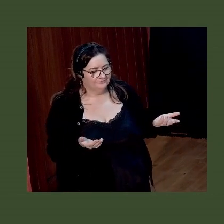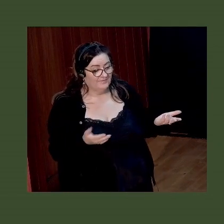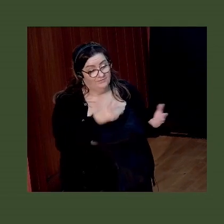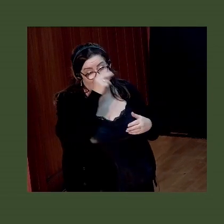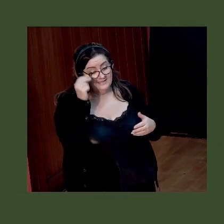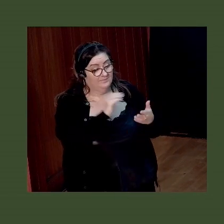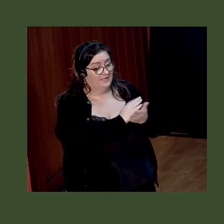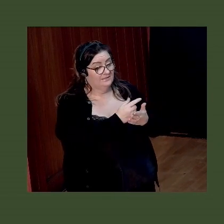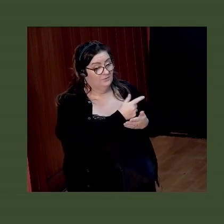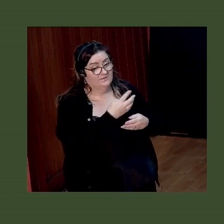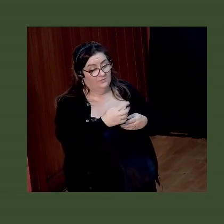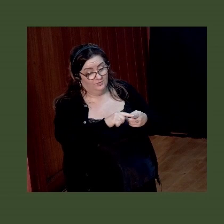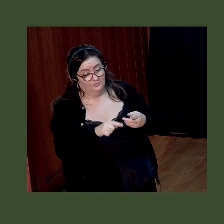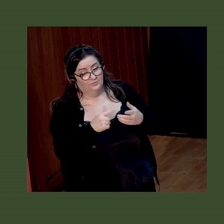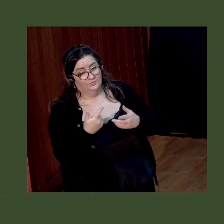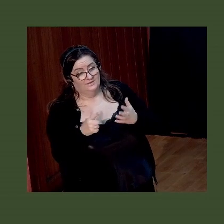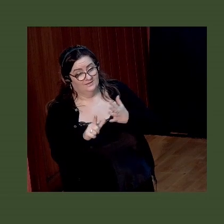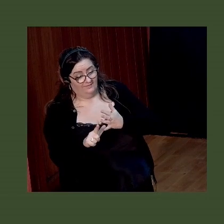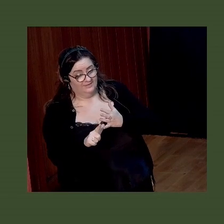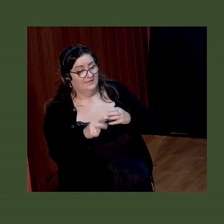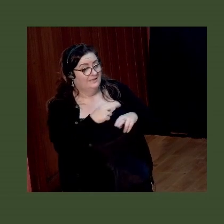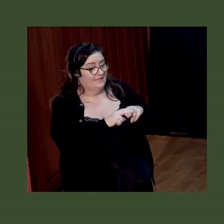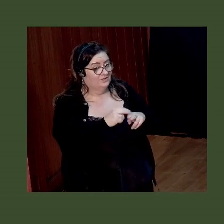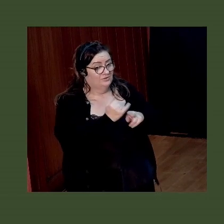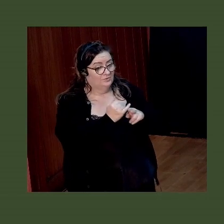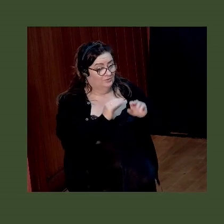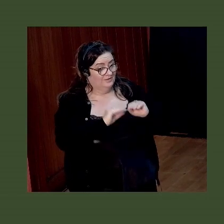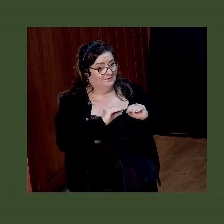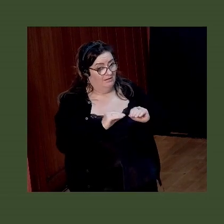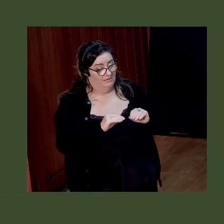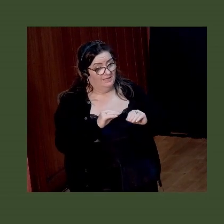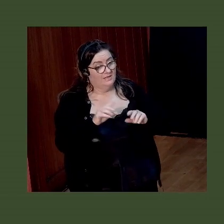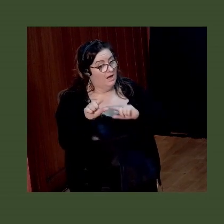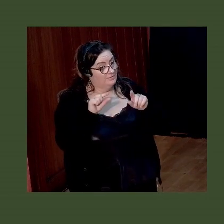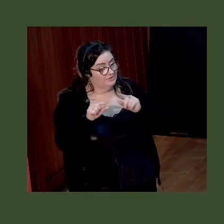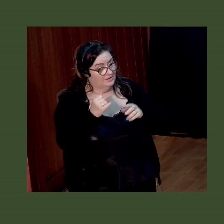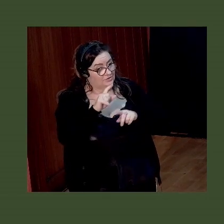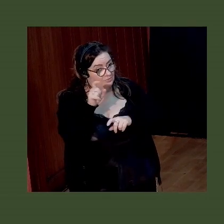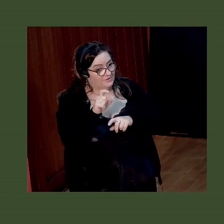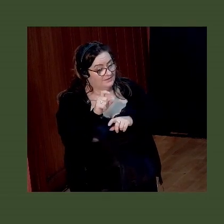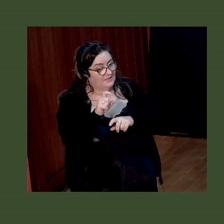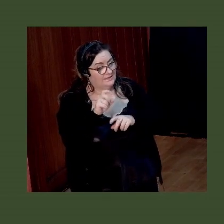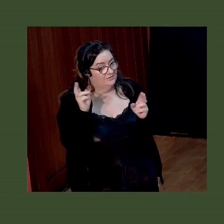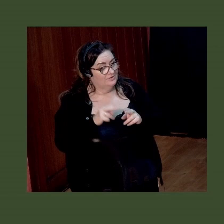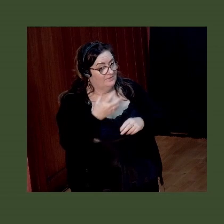an example, between 1924 and 27, the number of national schools that taught Irish as an optional subject decreased by